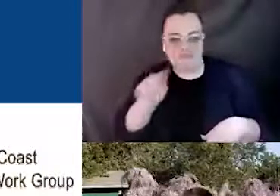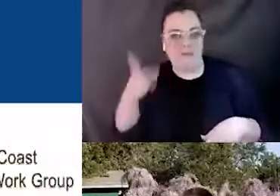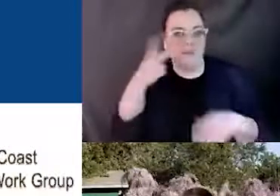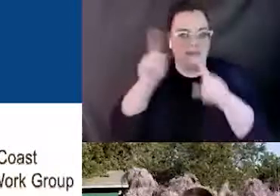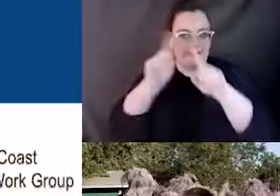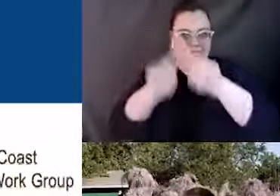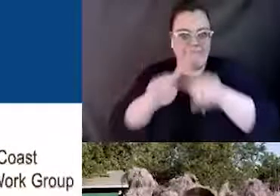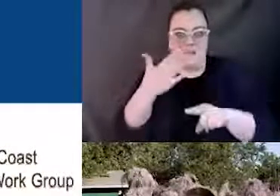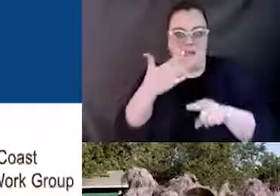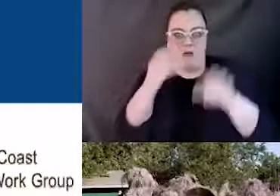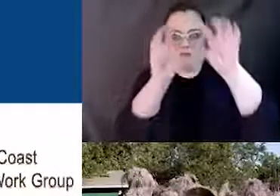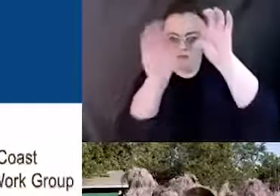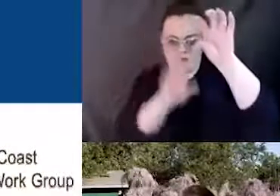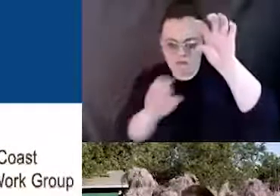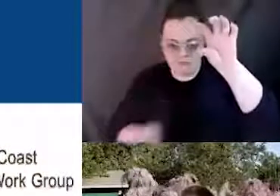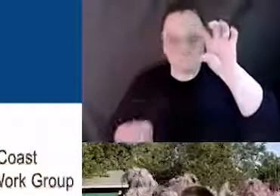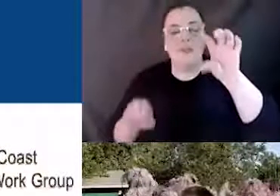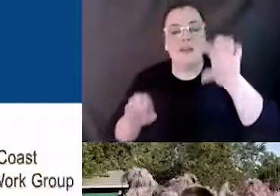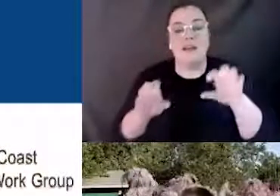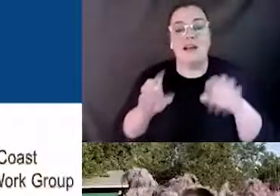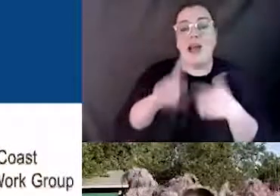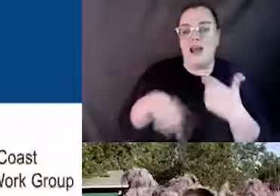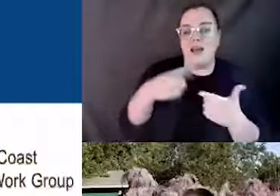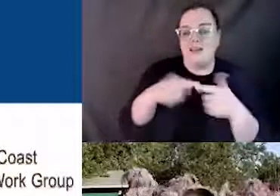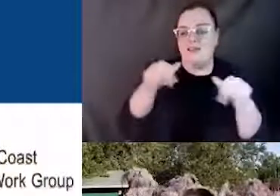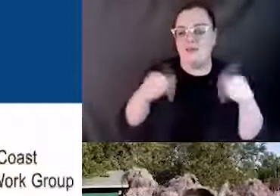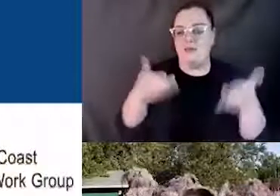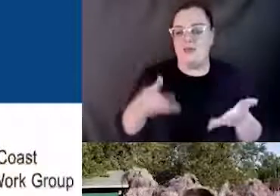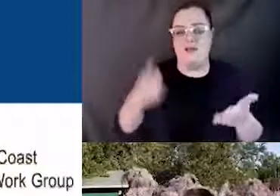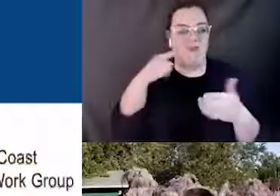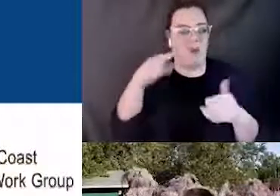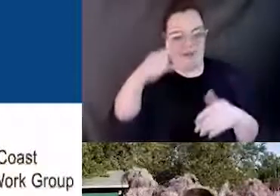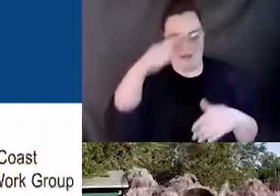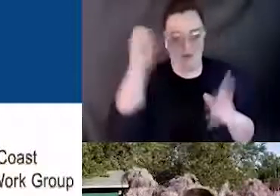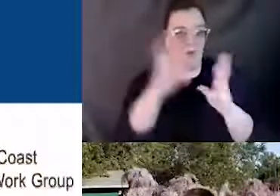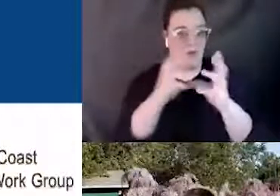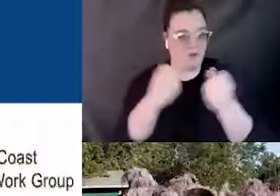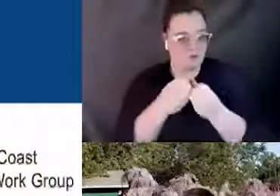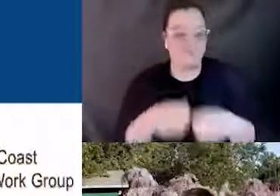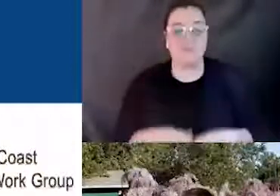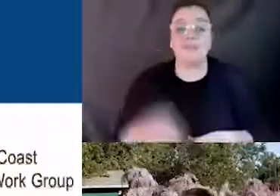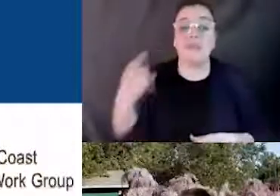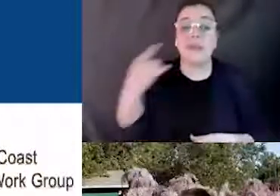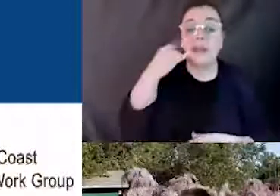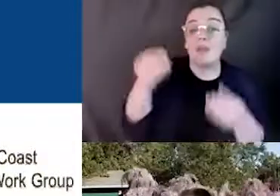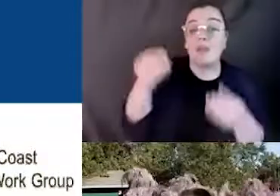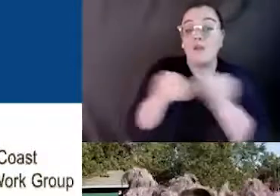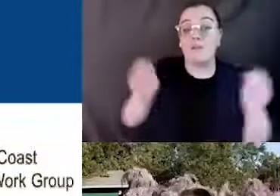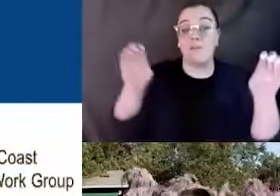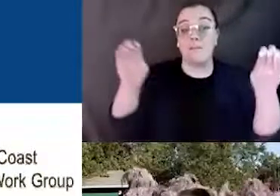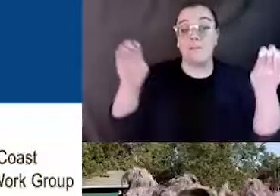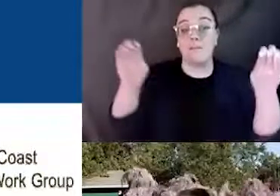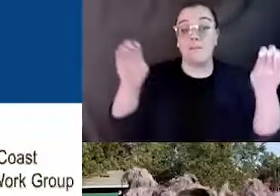Alliance, which we're here today for today's workshop. Our California Office of Emergency Services provides